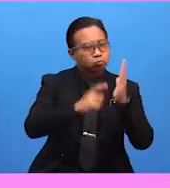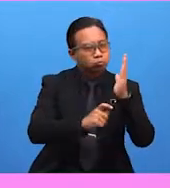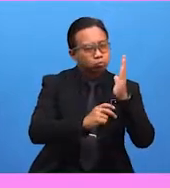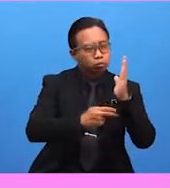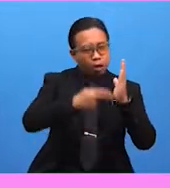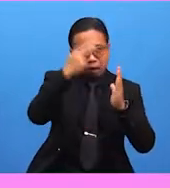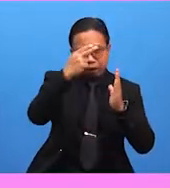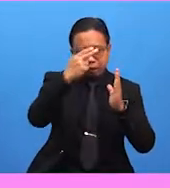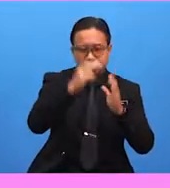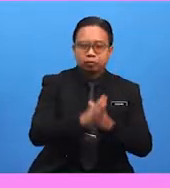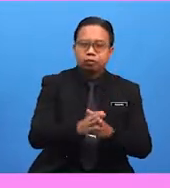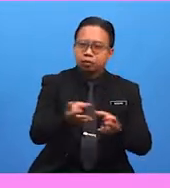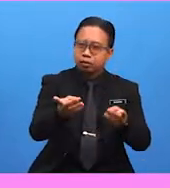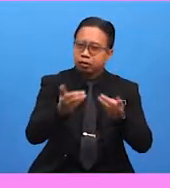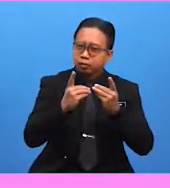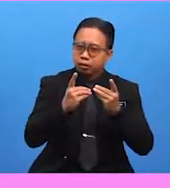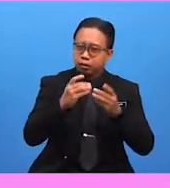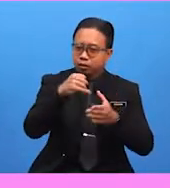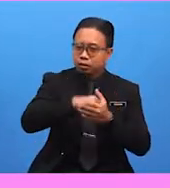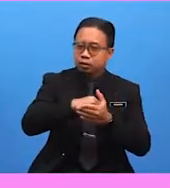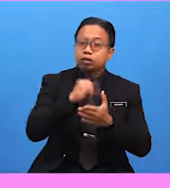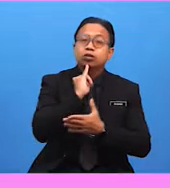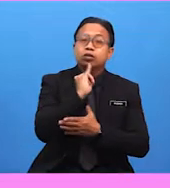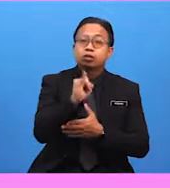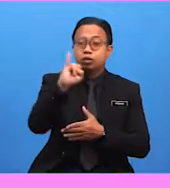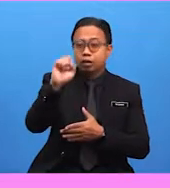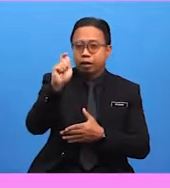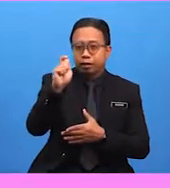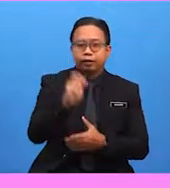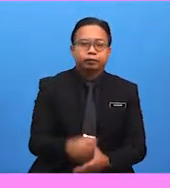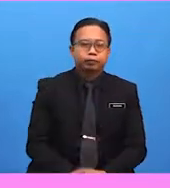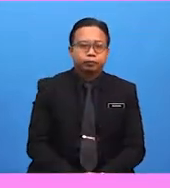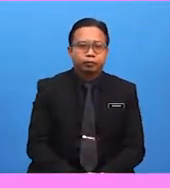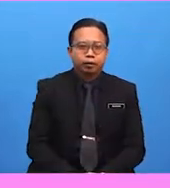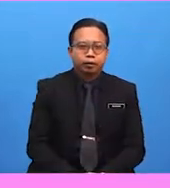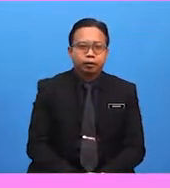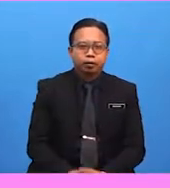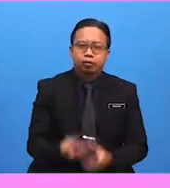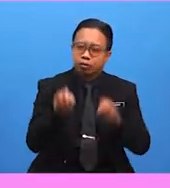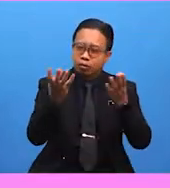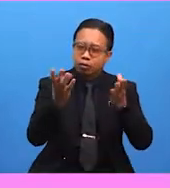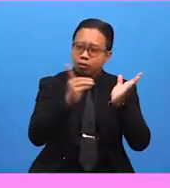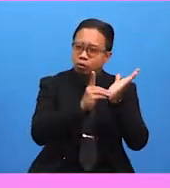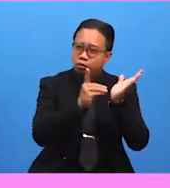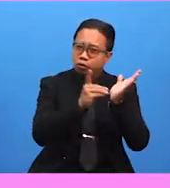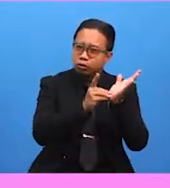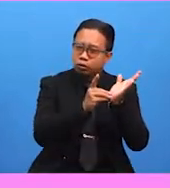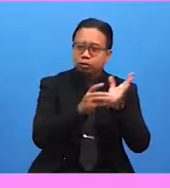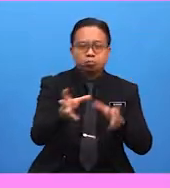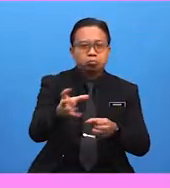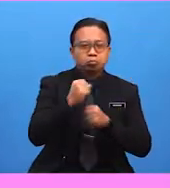is IT in medicine. A lot of doctors' offices are